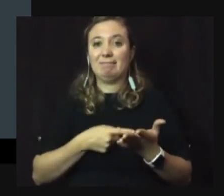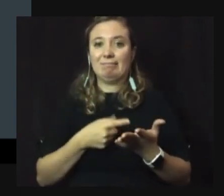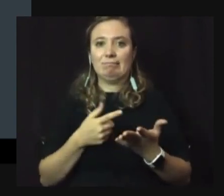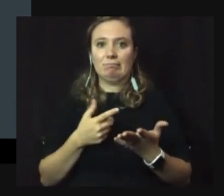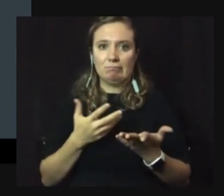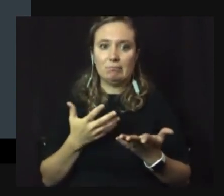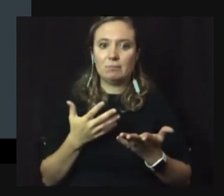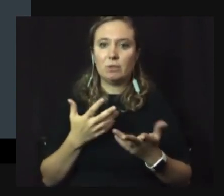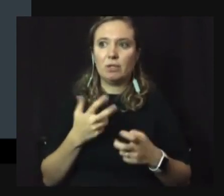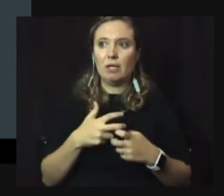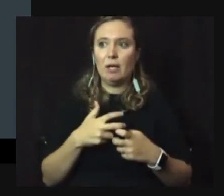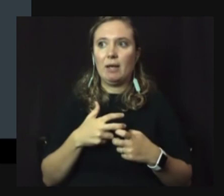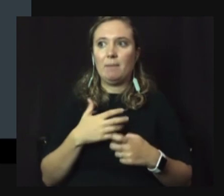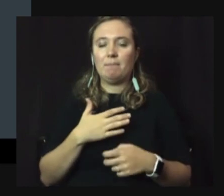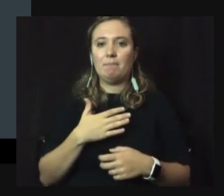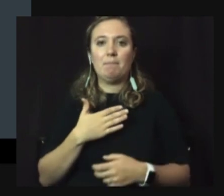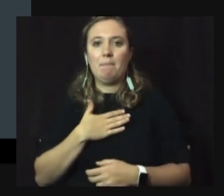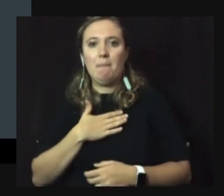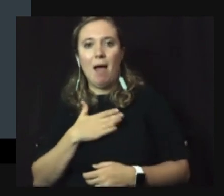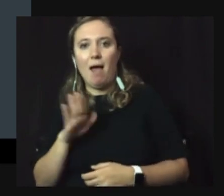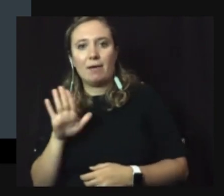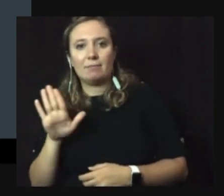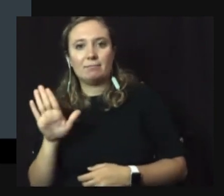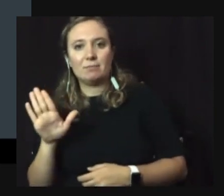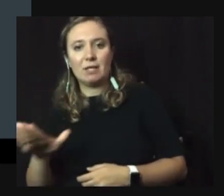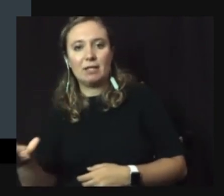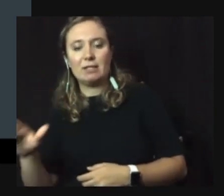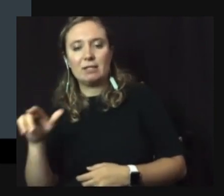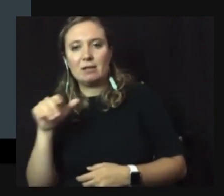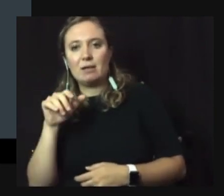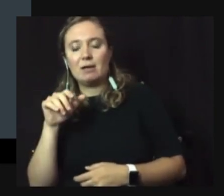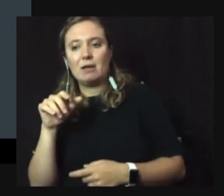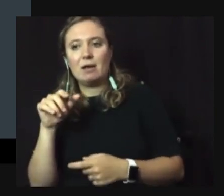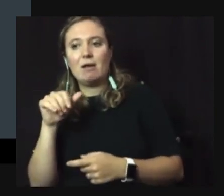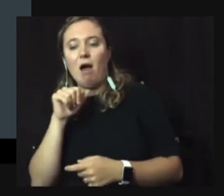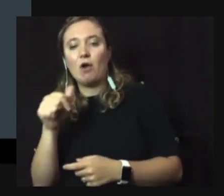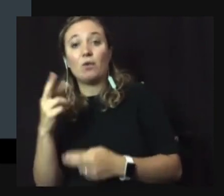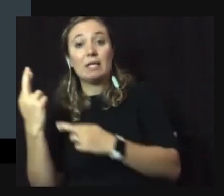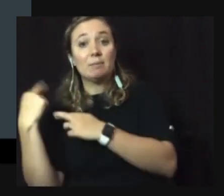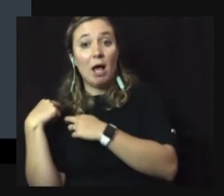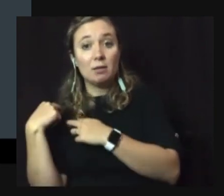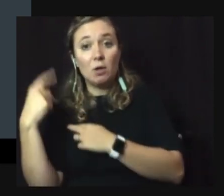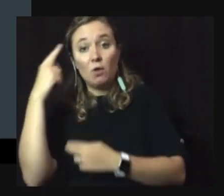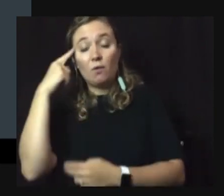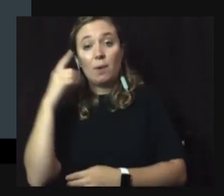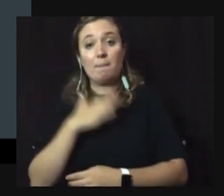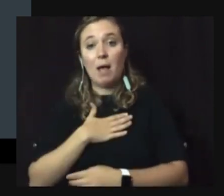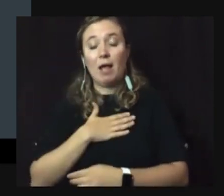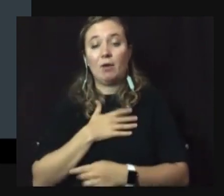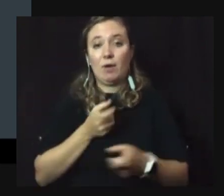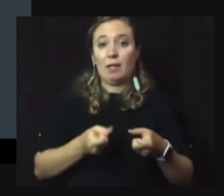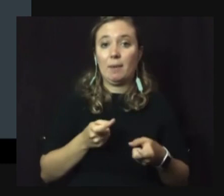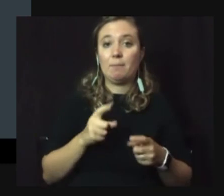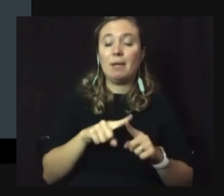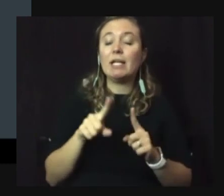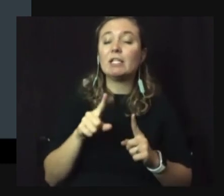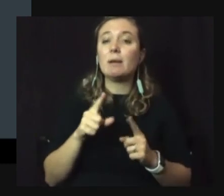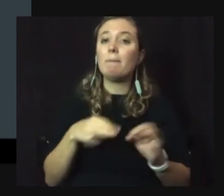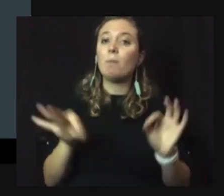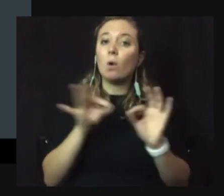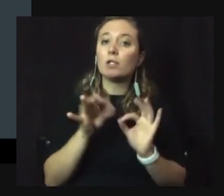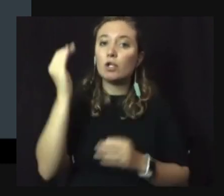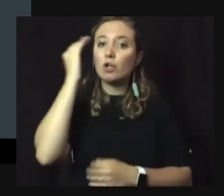cannot and should not be responsible for my regulation. However, it is totally important to notice your level